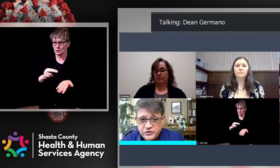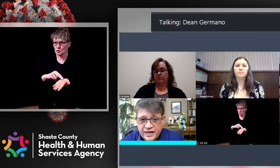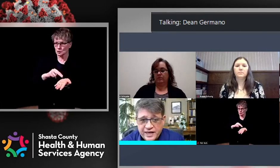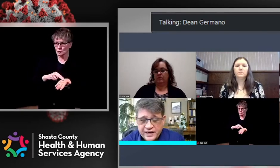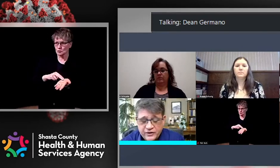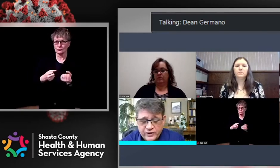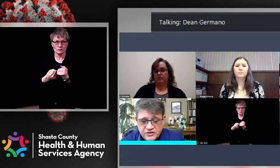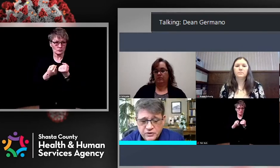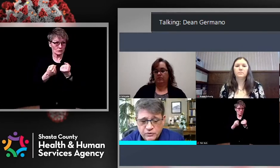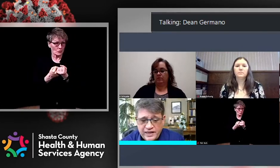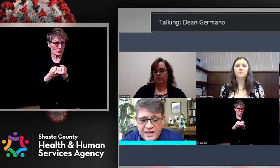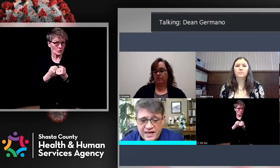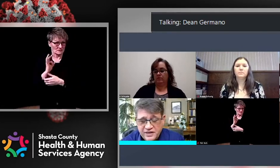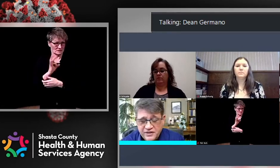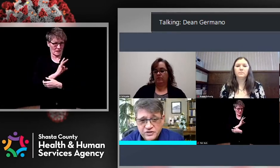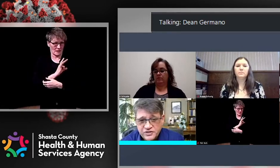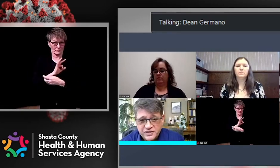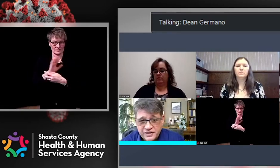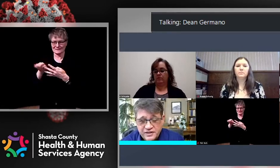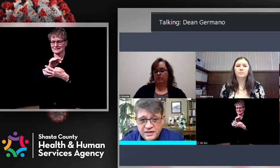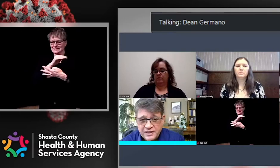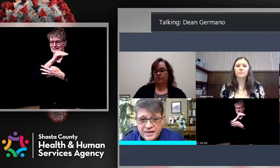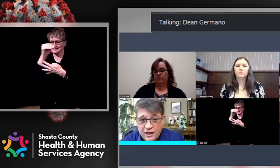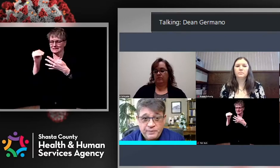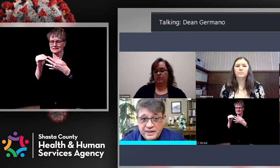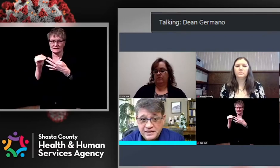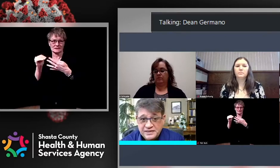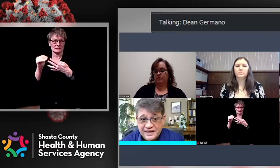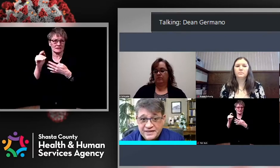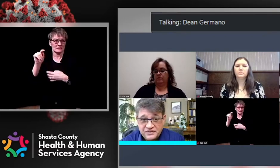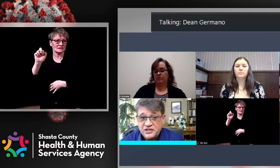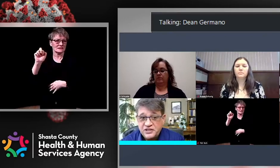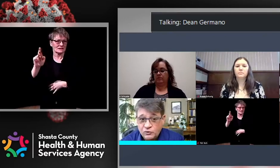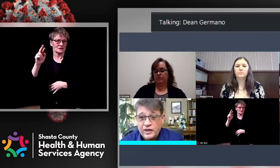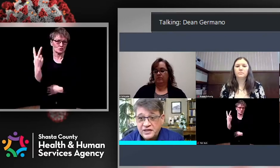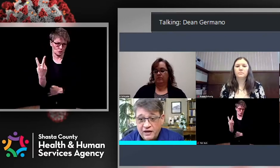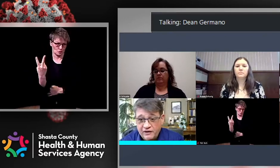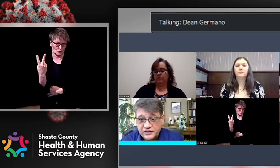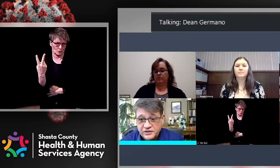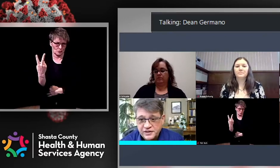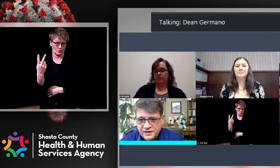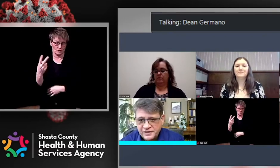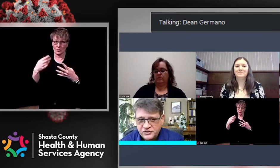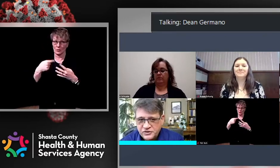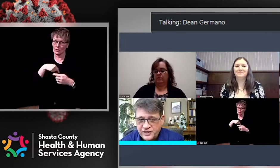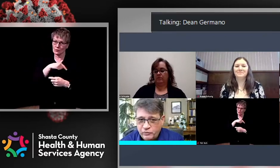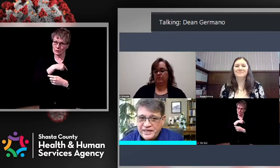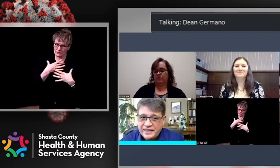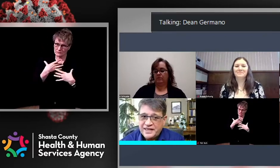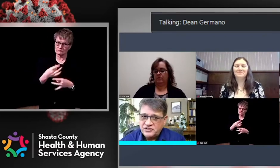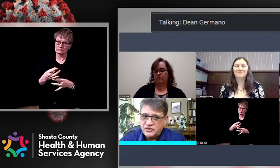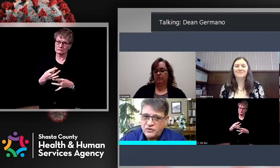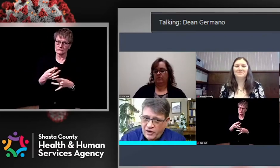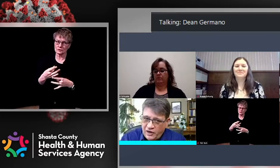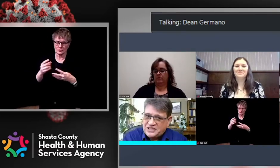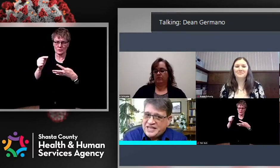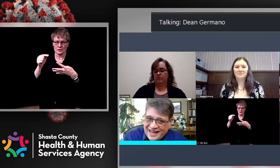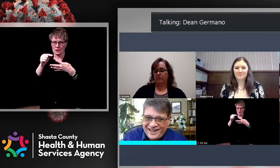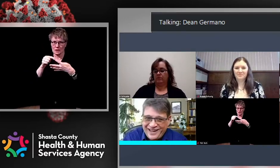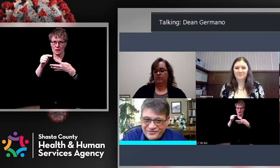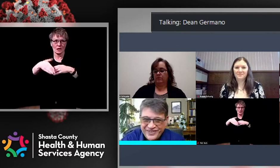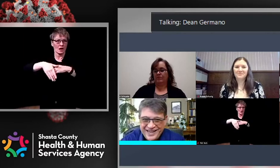tier two category. So we have an interest in helping to get the tier one covered so that we can get to